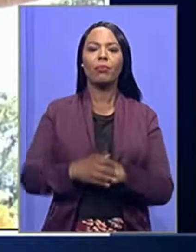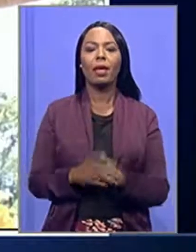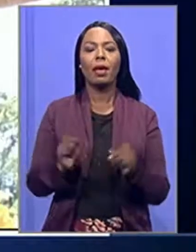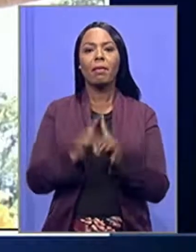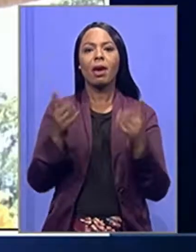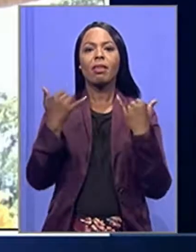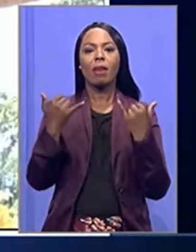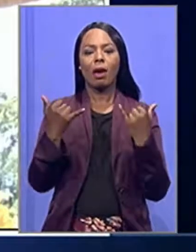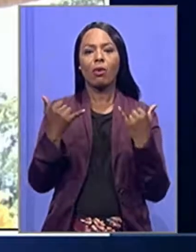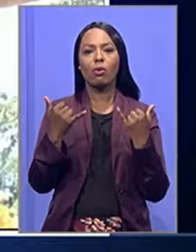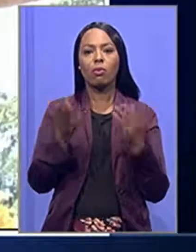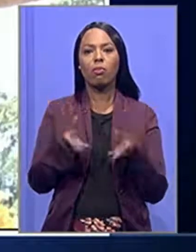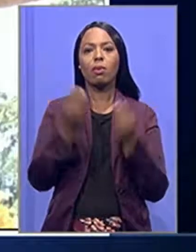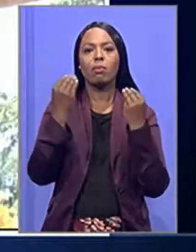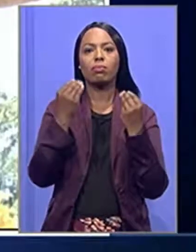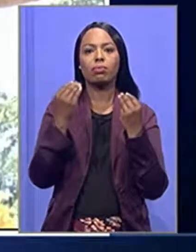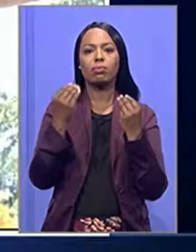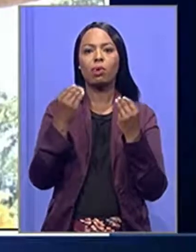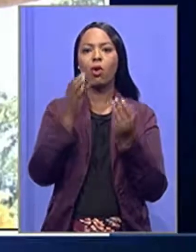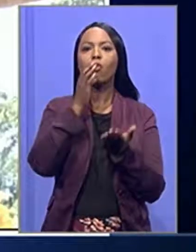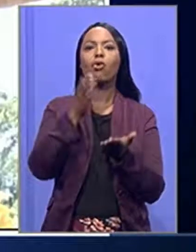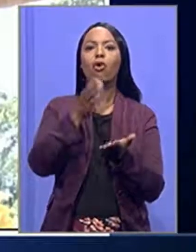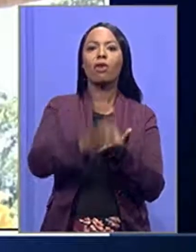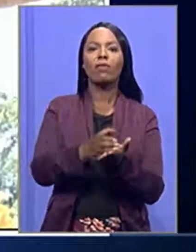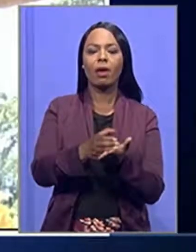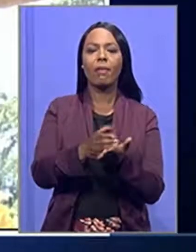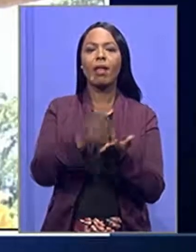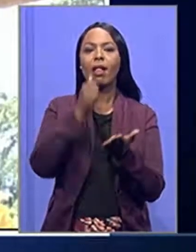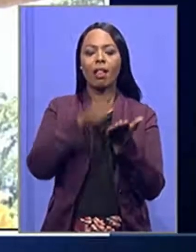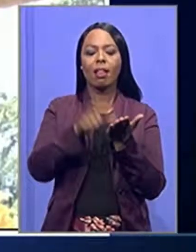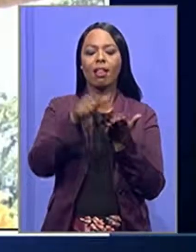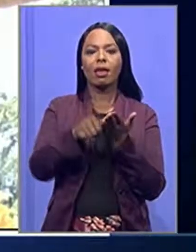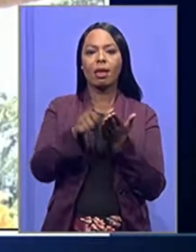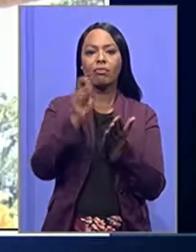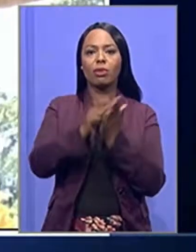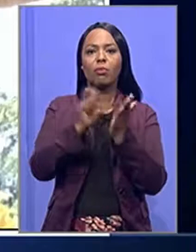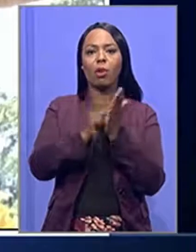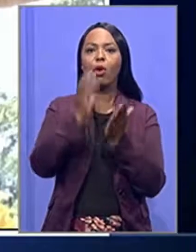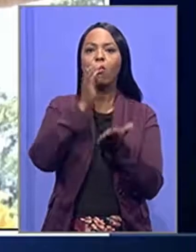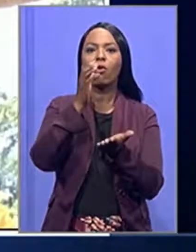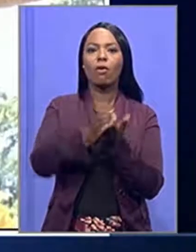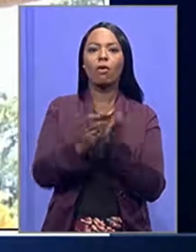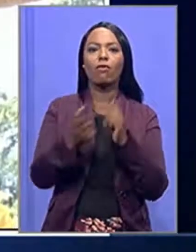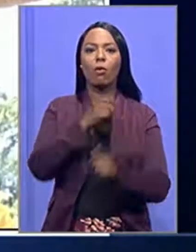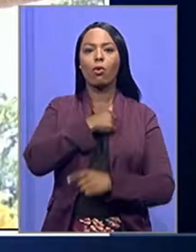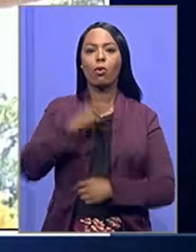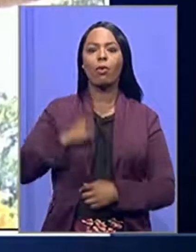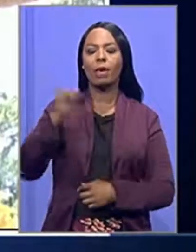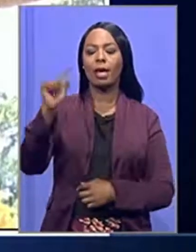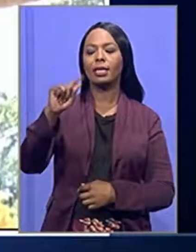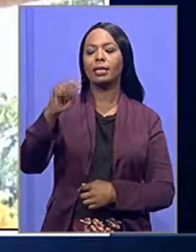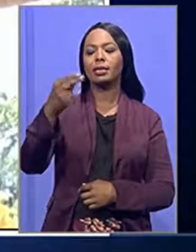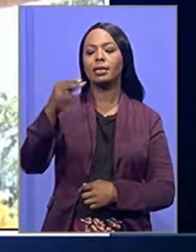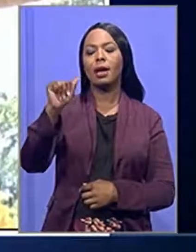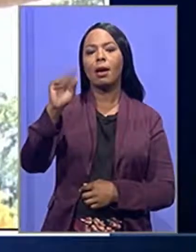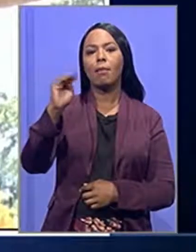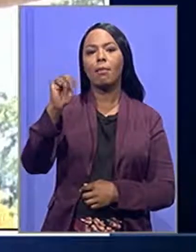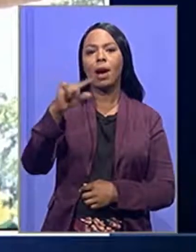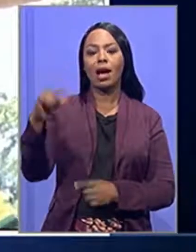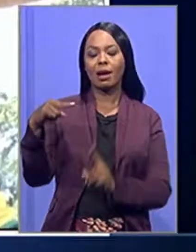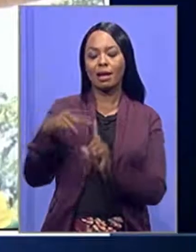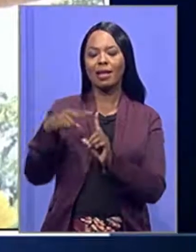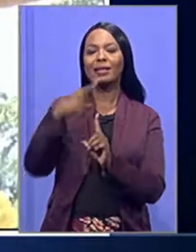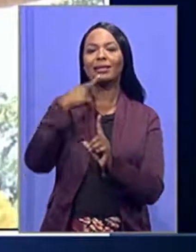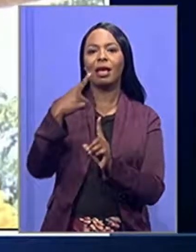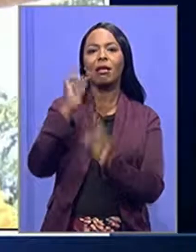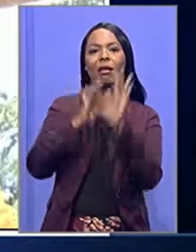have now got confirmation, written confirmation from Comrade Kgalema Motlanthe indicating that the